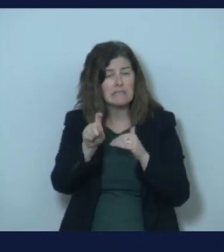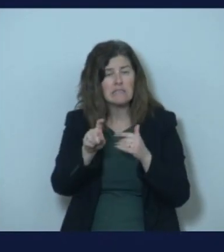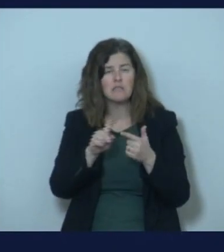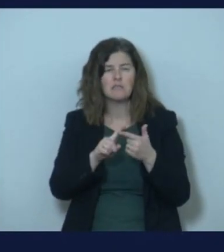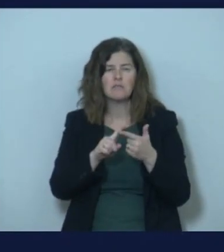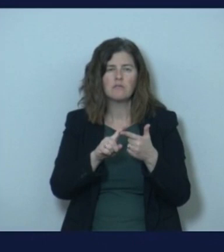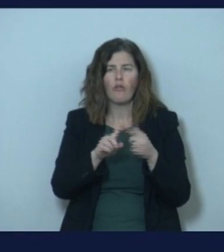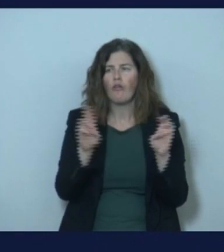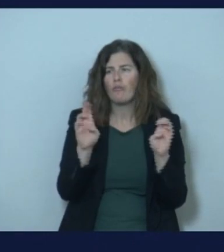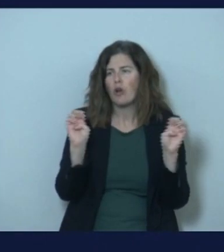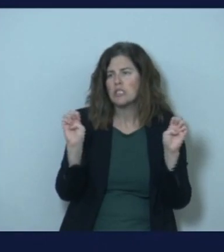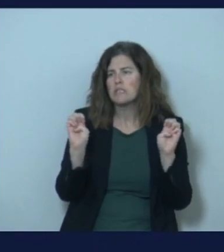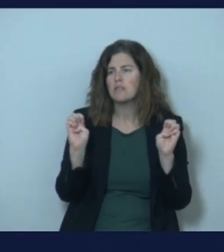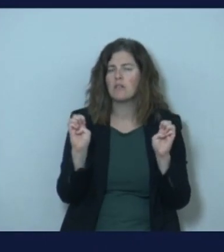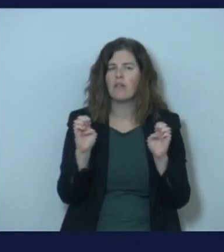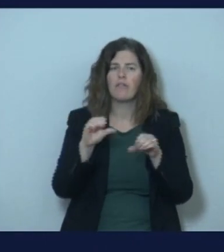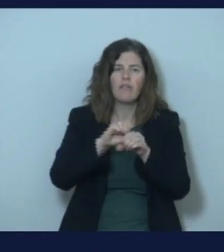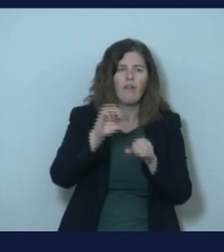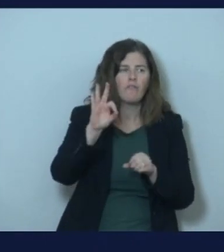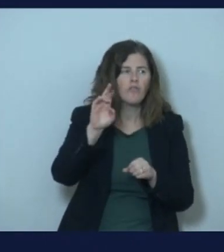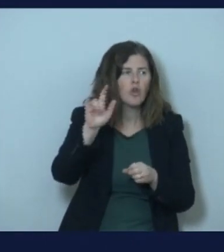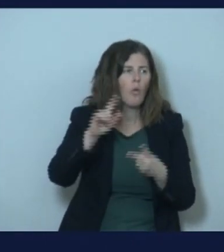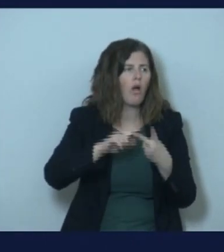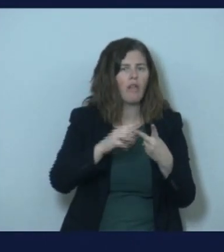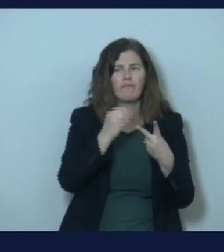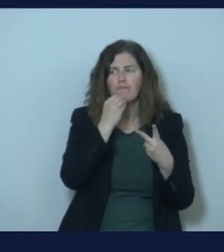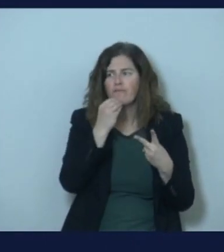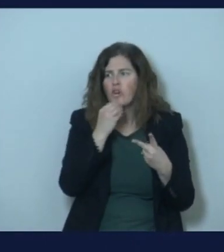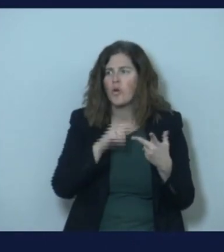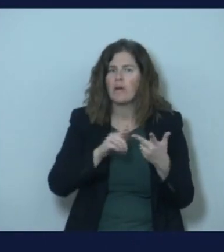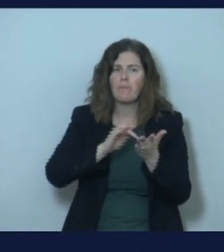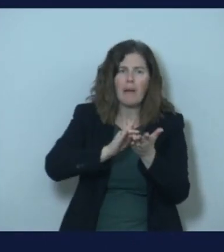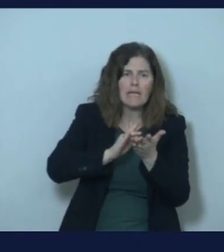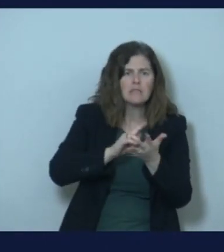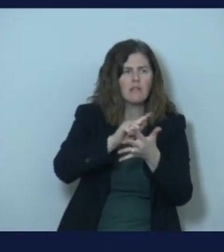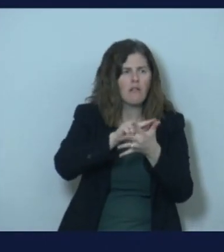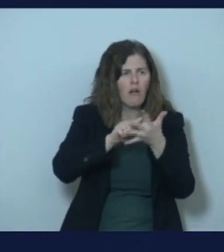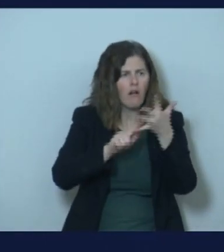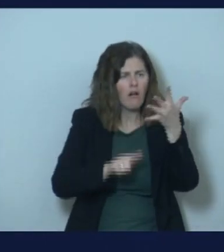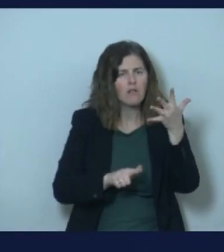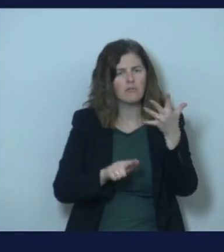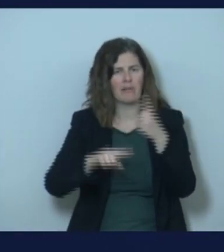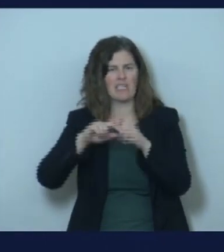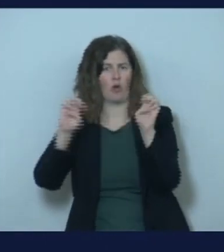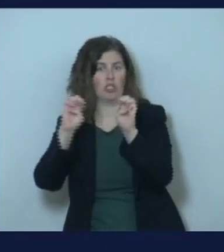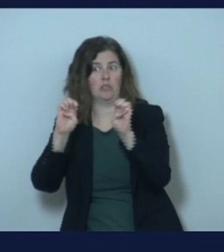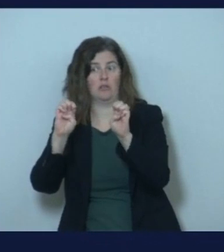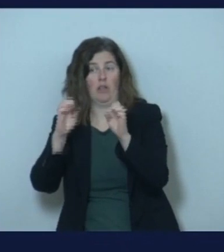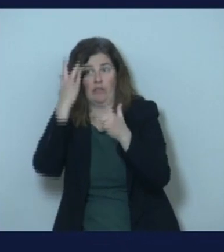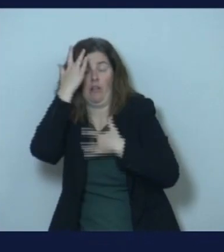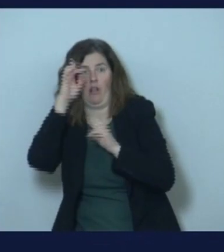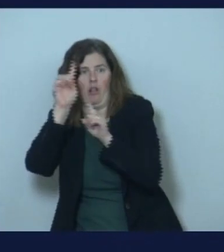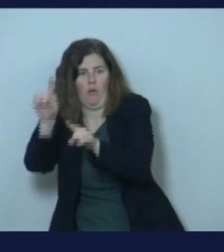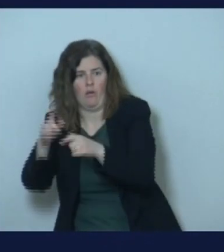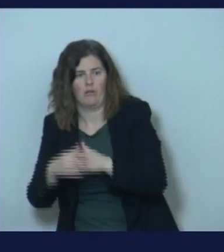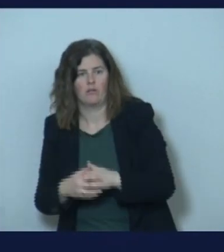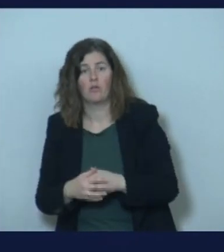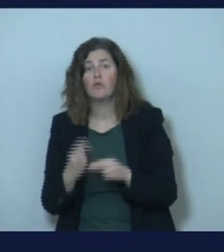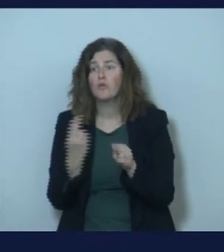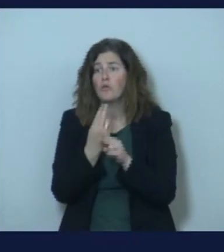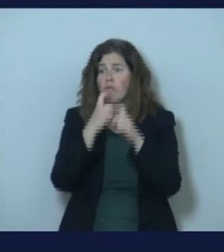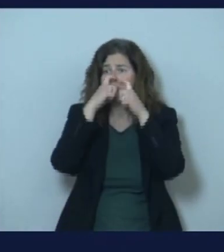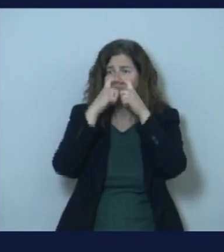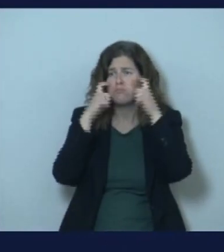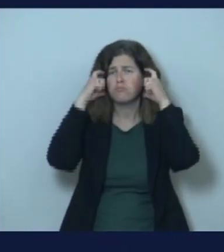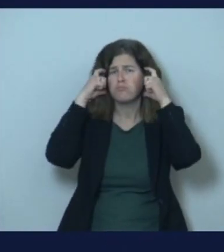identified as urgent needs. People need fuel, people need food, people need medicine, and emergencies. Wear your face coverings.